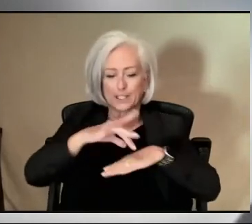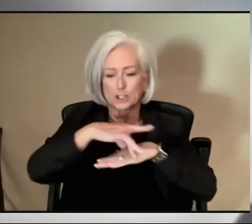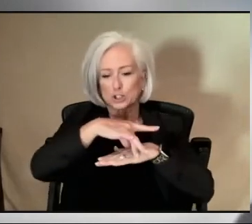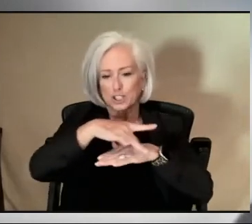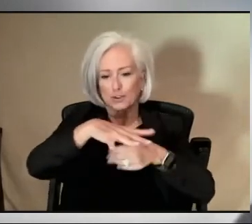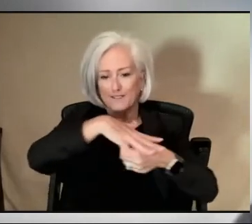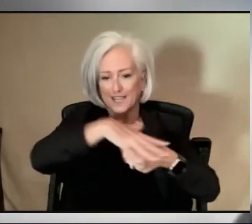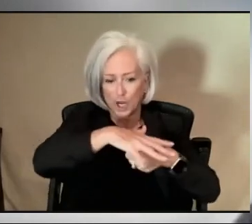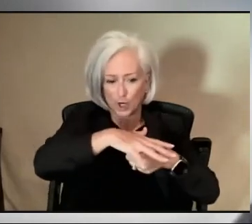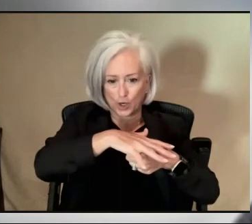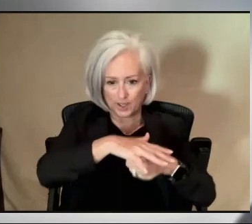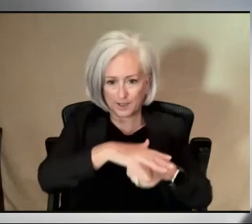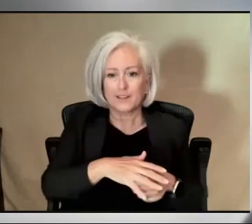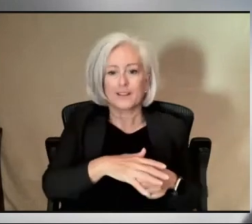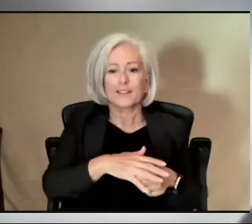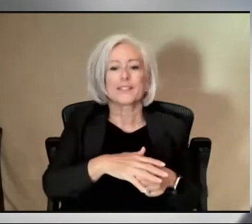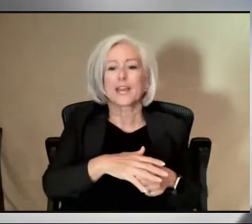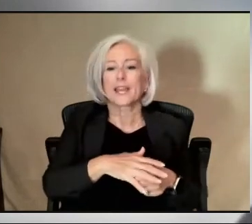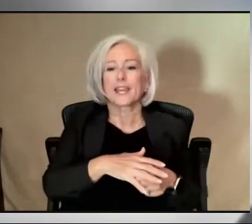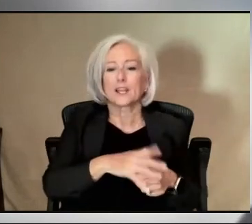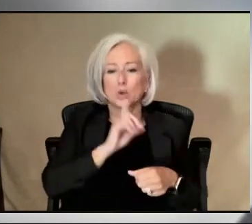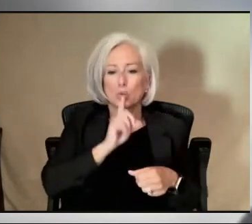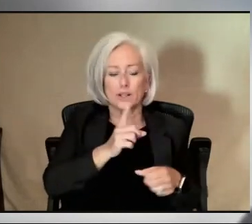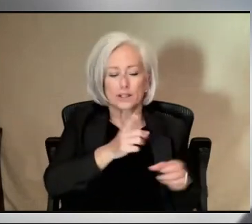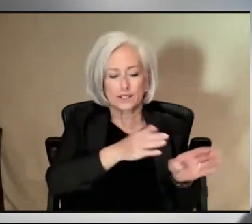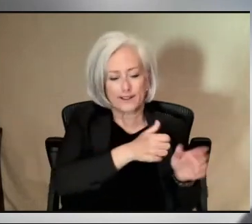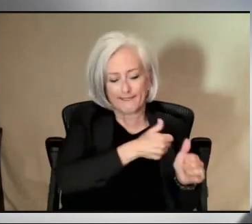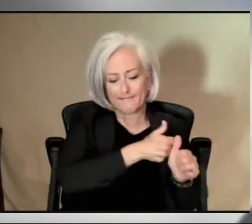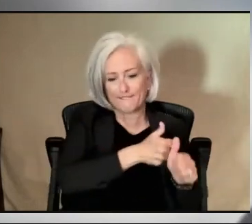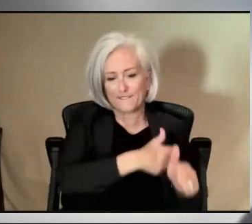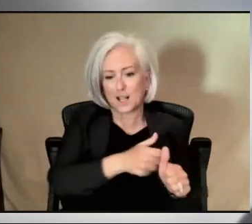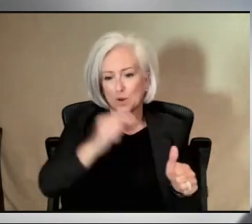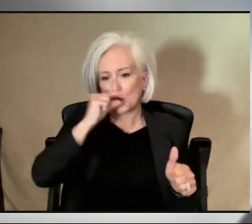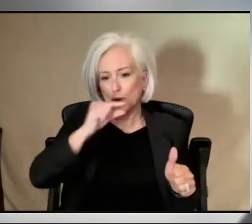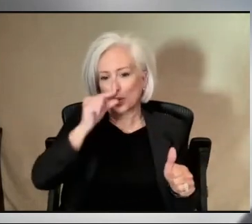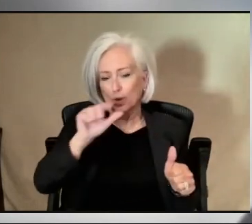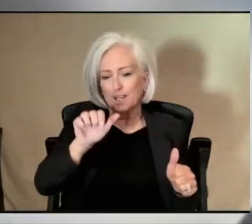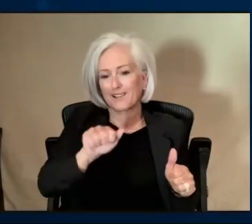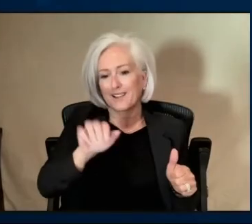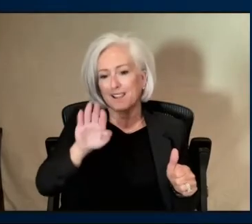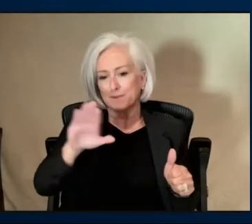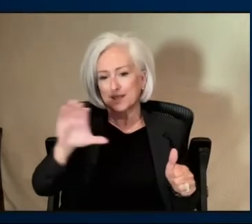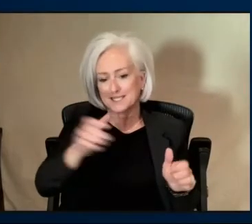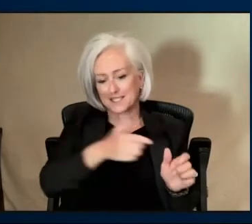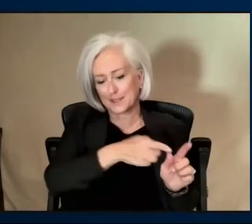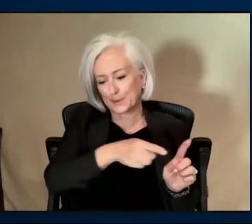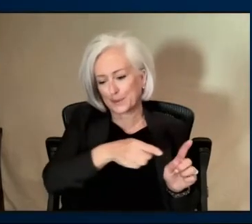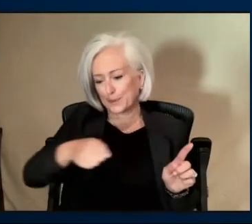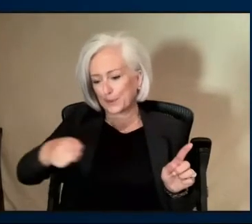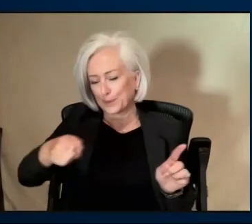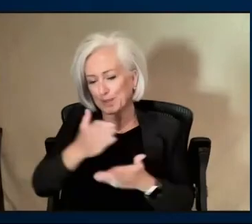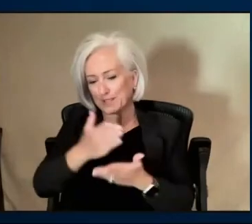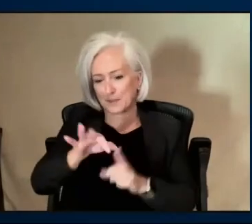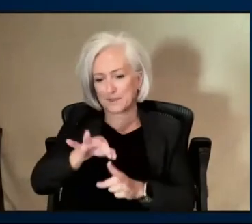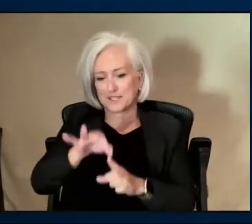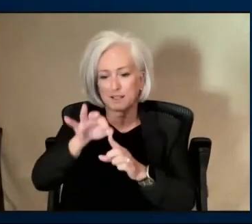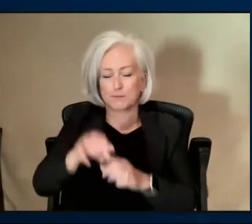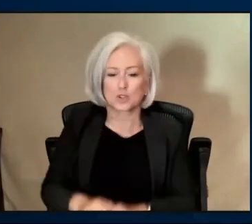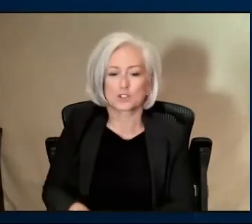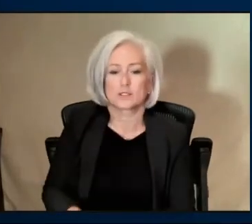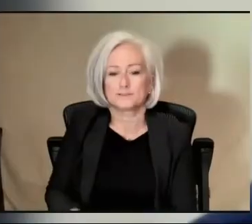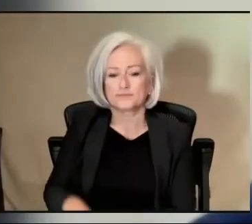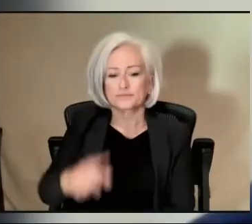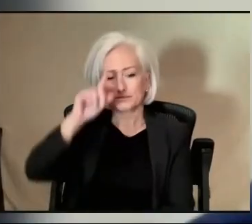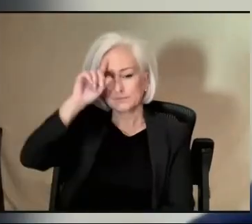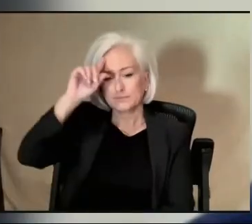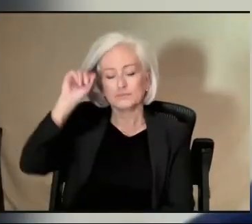just linearly going through the Greek alphabet with a couple of exceptions. Yeah. And the other thing they do is